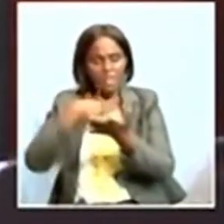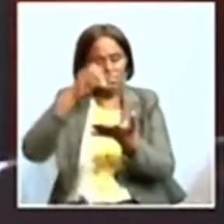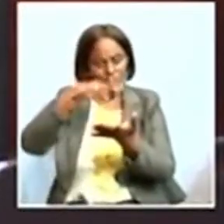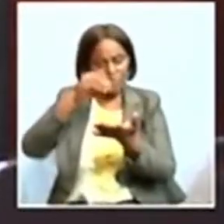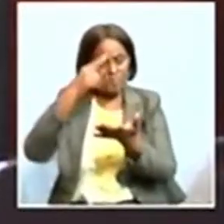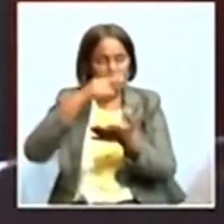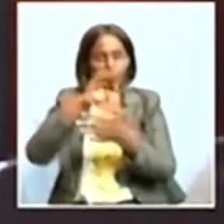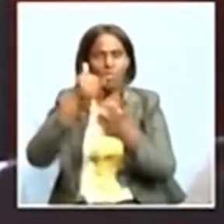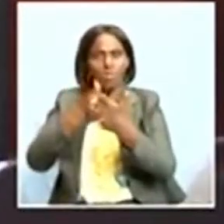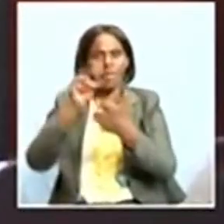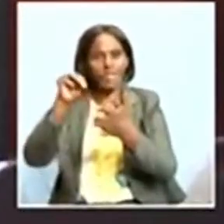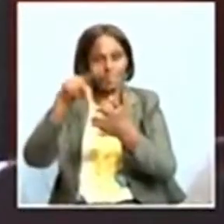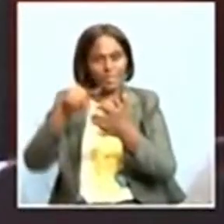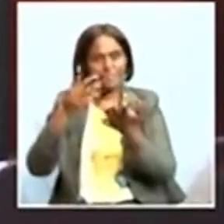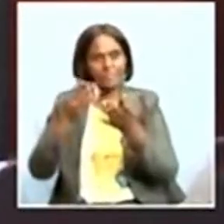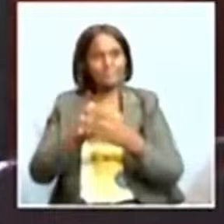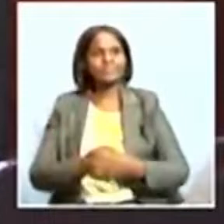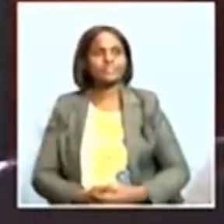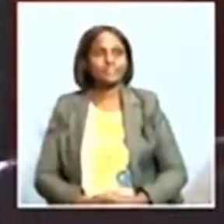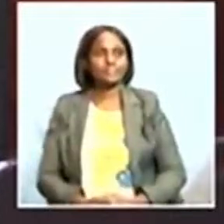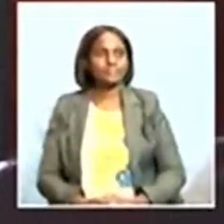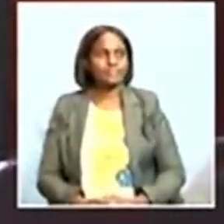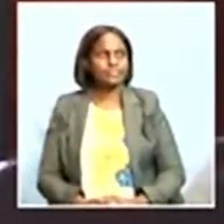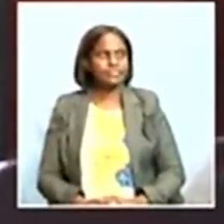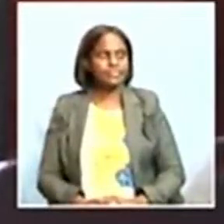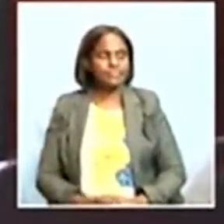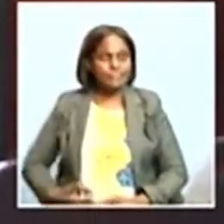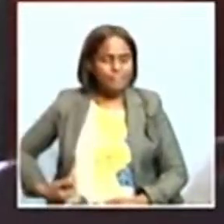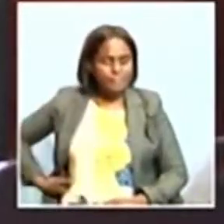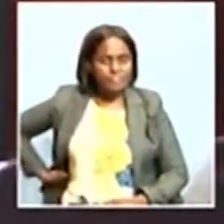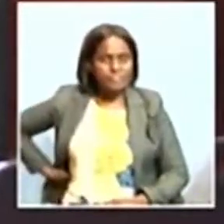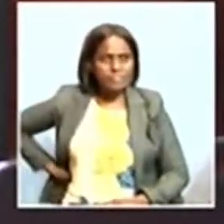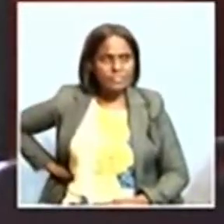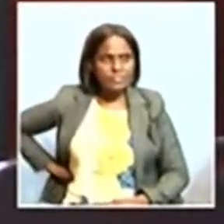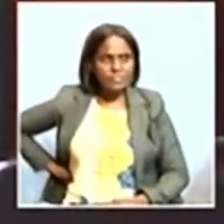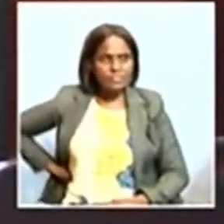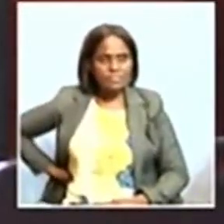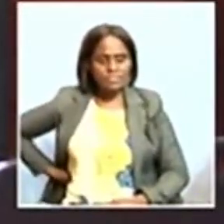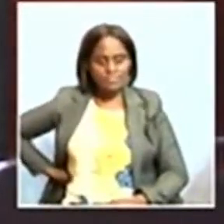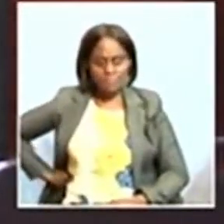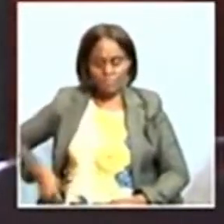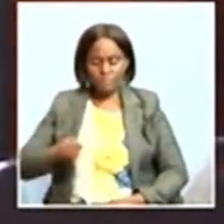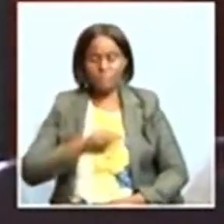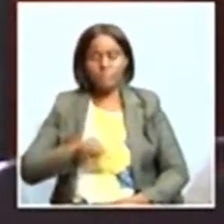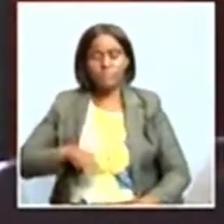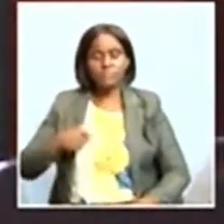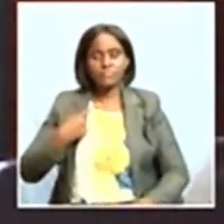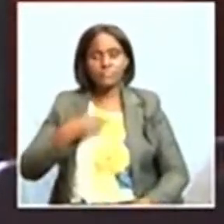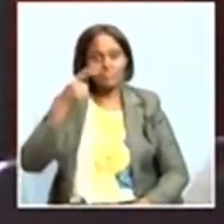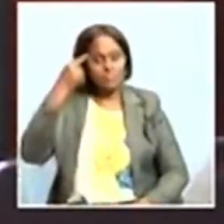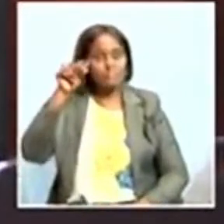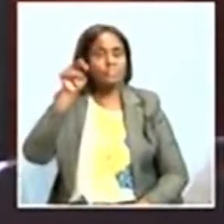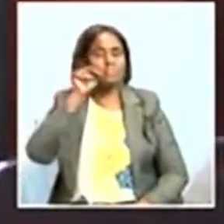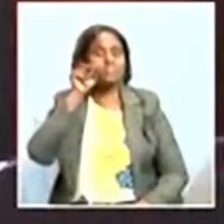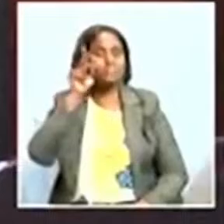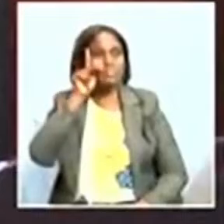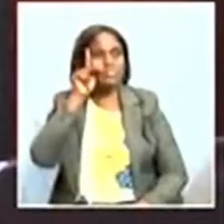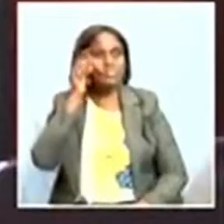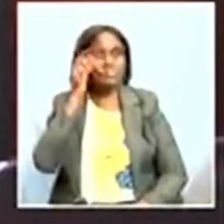copies for the honorable members. Thank you very much. The honorable member for Nakonde.